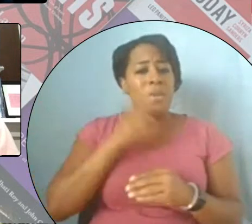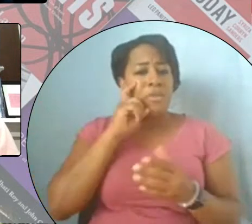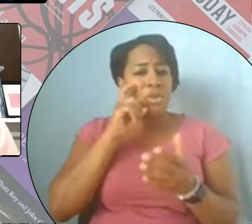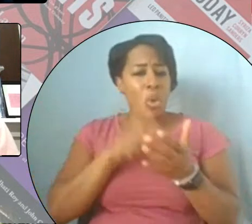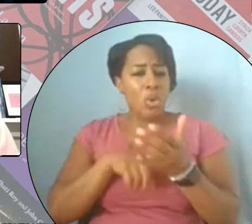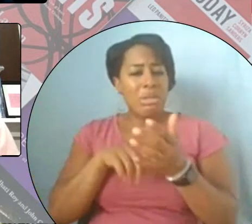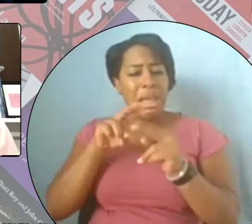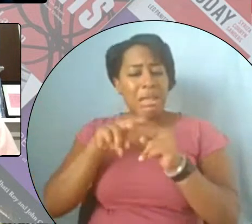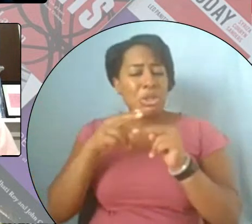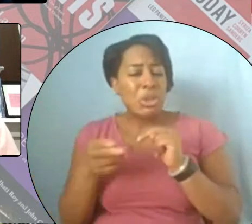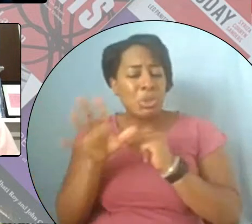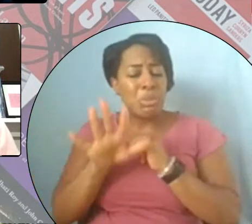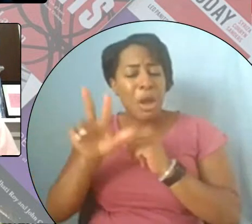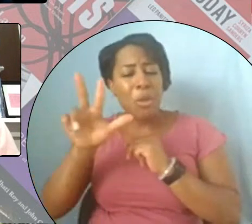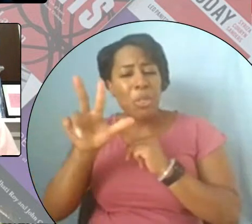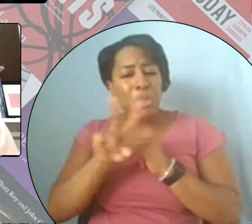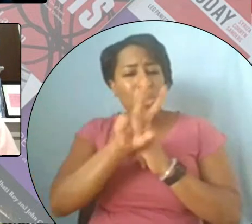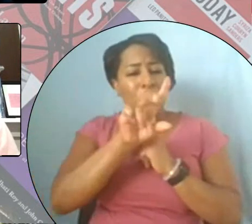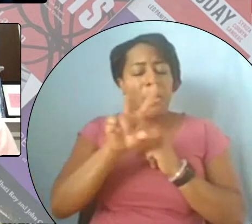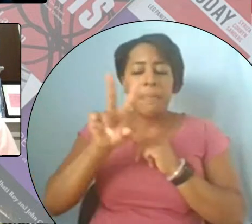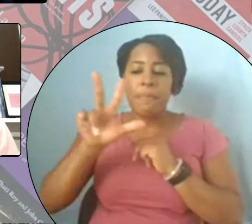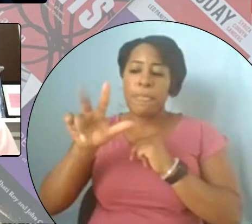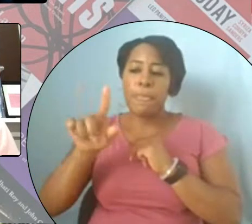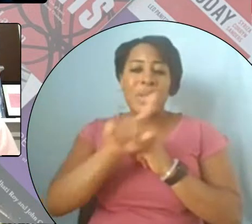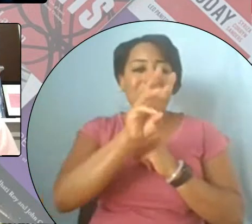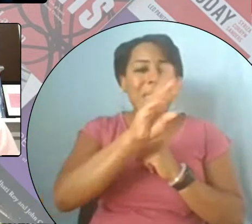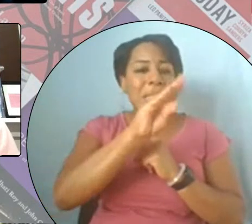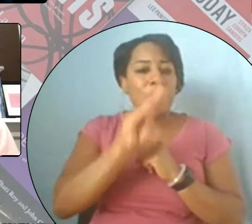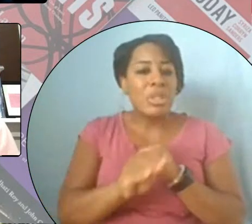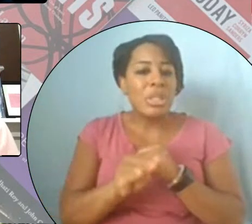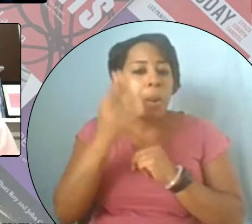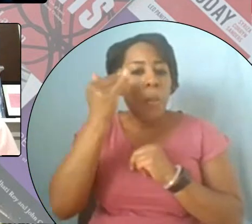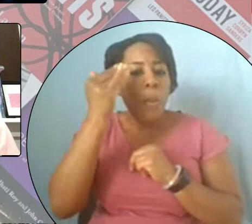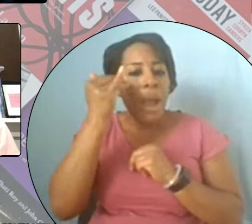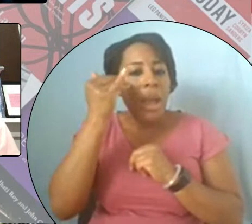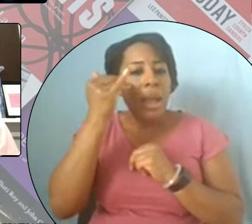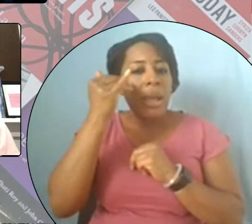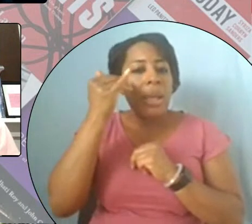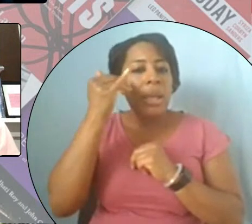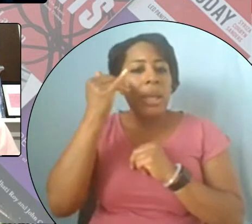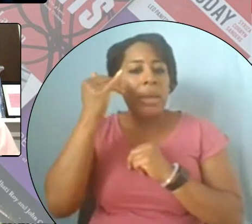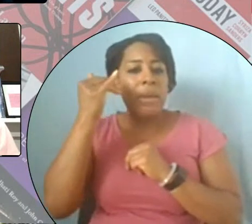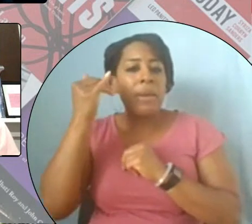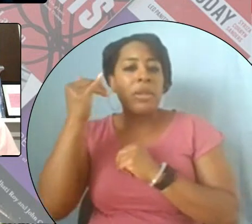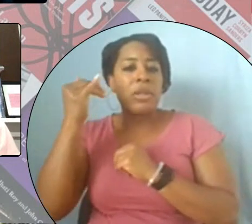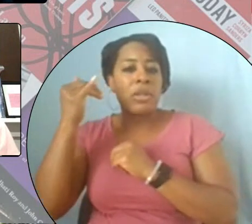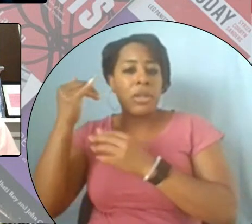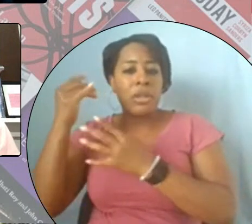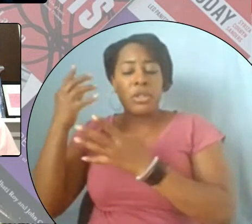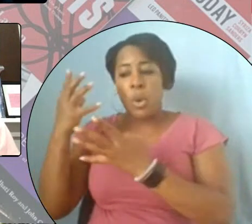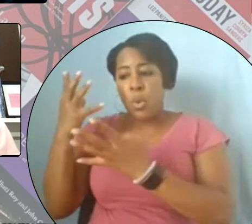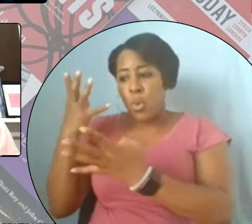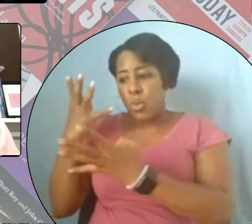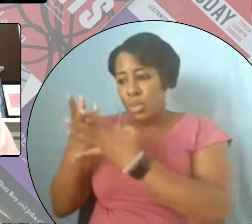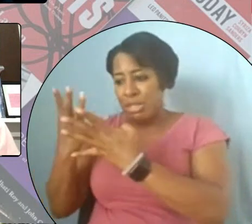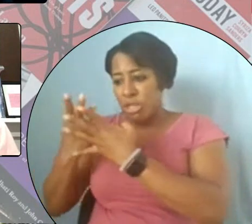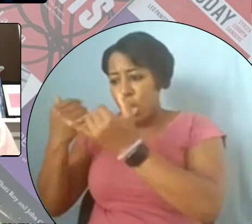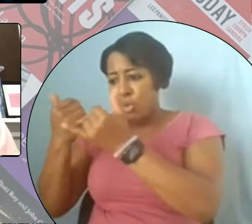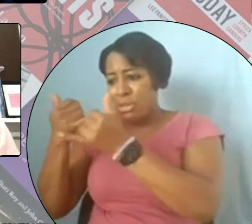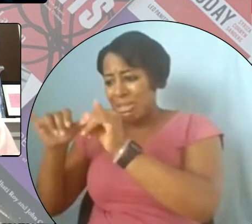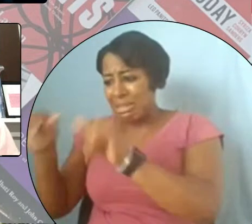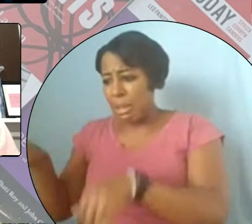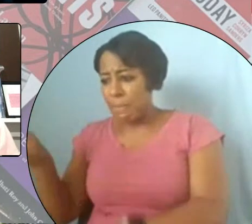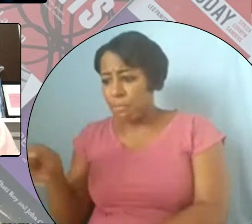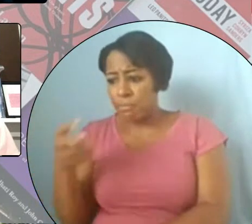depending on what we're looking at. And it's primarily because people are not being funneled from the jail system into the prison system, right? But